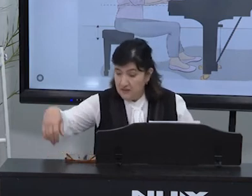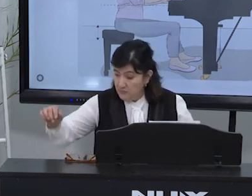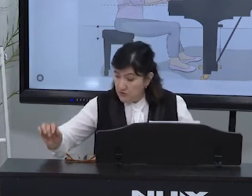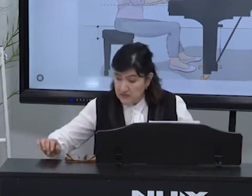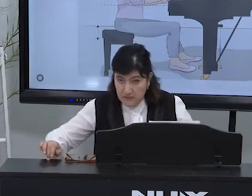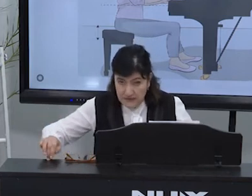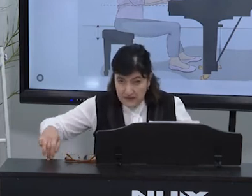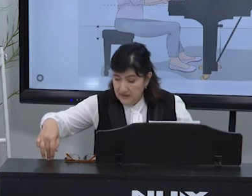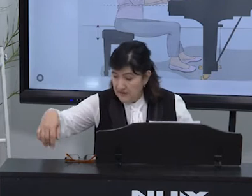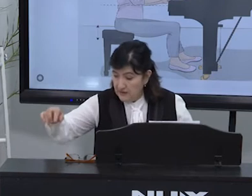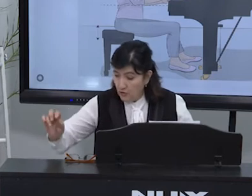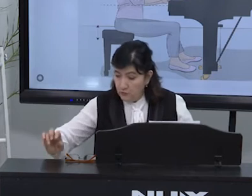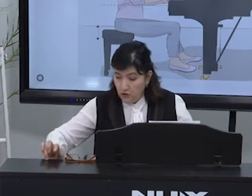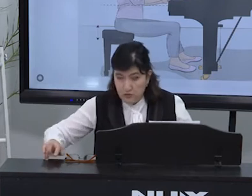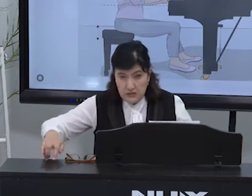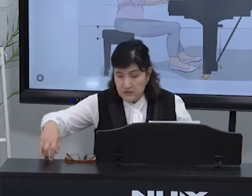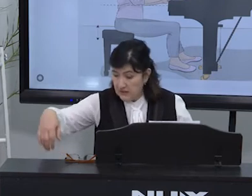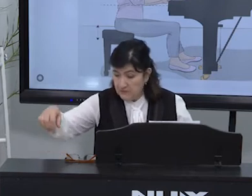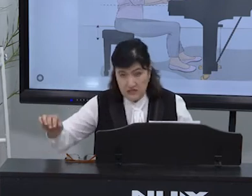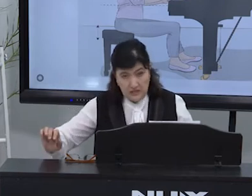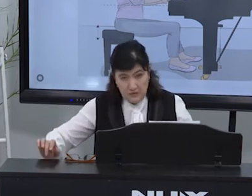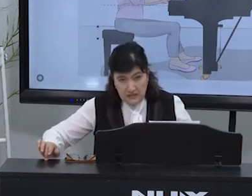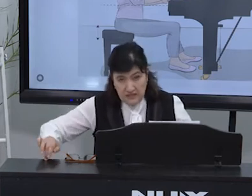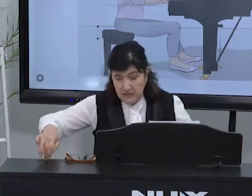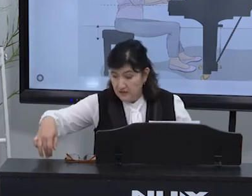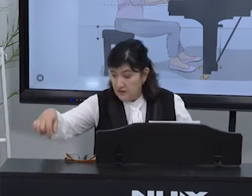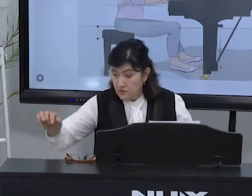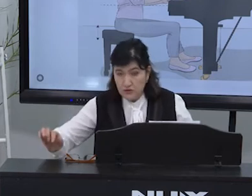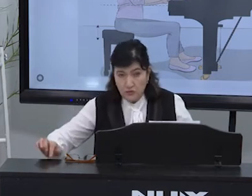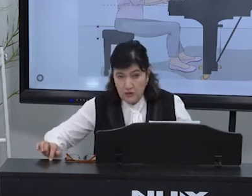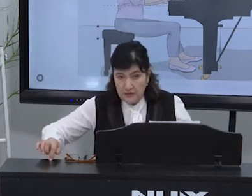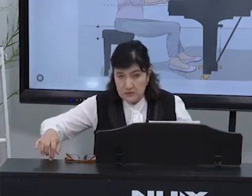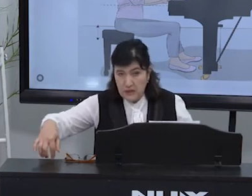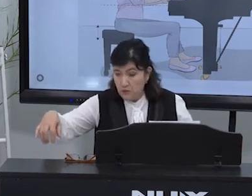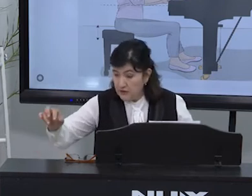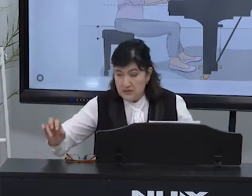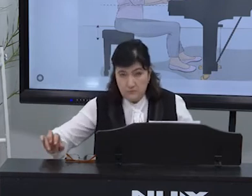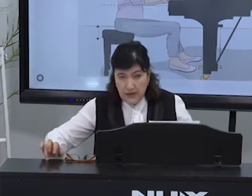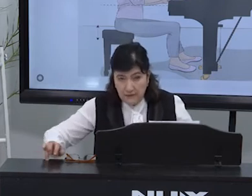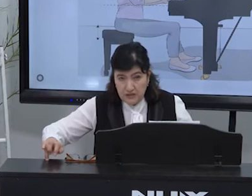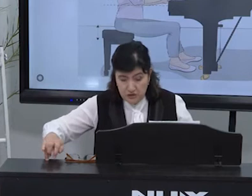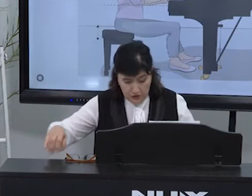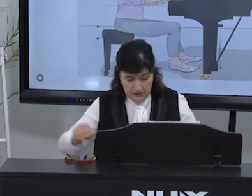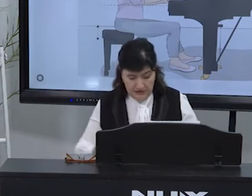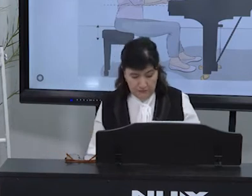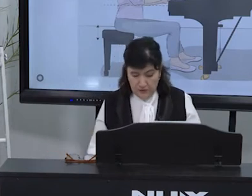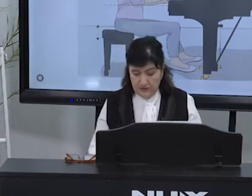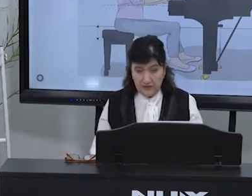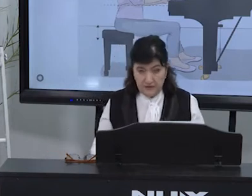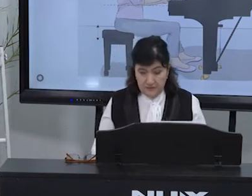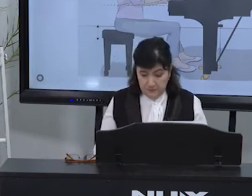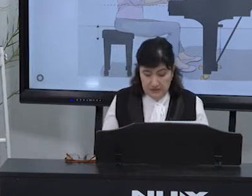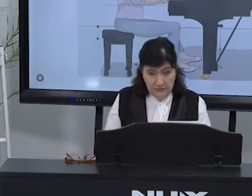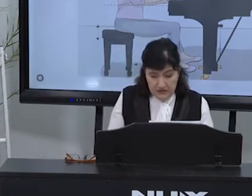qattiq moslamada, ya'ni qopqog'ining ustida mana shunaqa mashqlar bajarardik. Shunda qo'llarimiz, barmoqlarimiz baqvat ijro etadigan